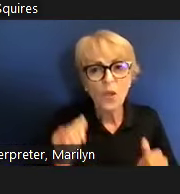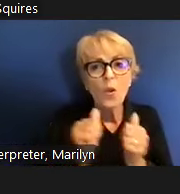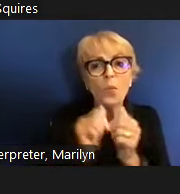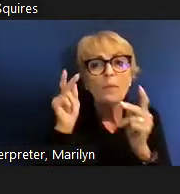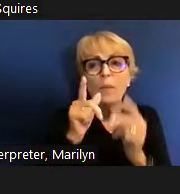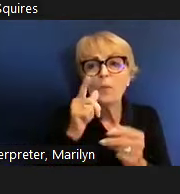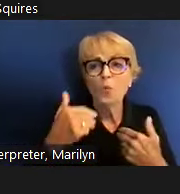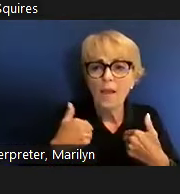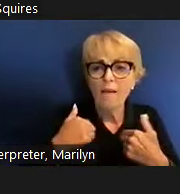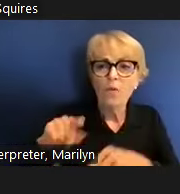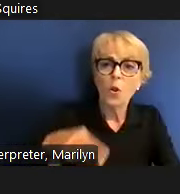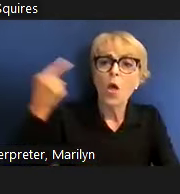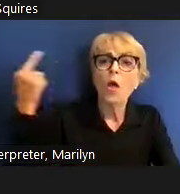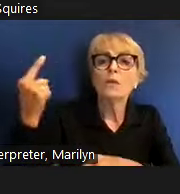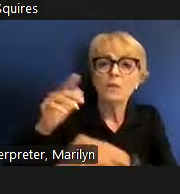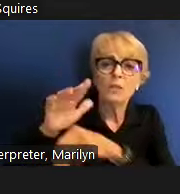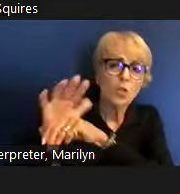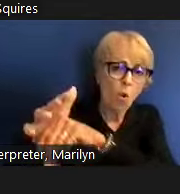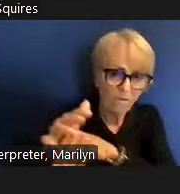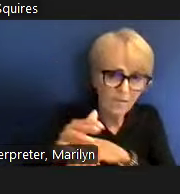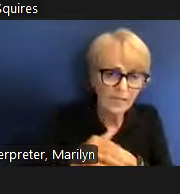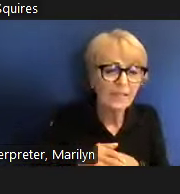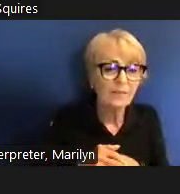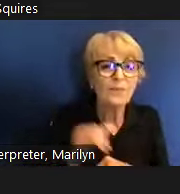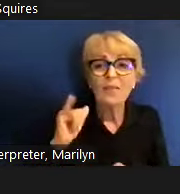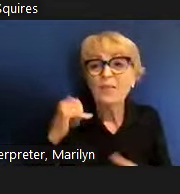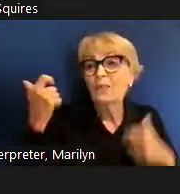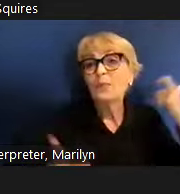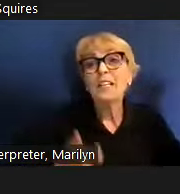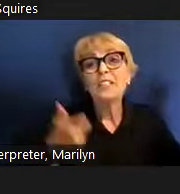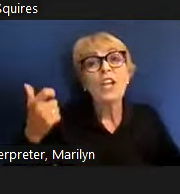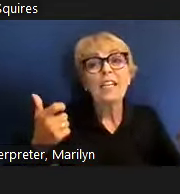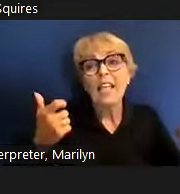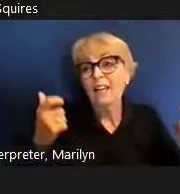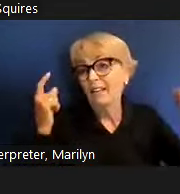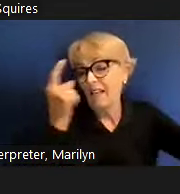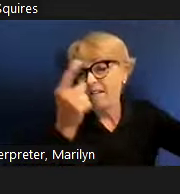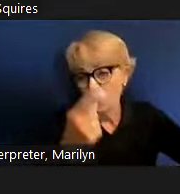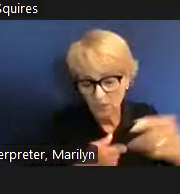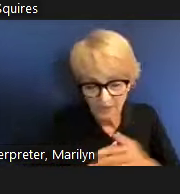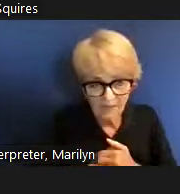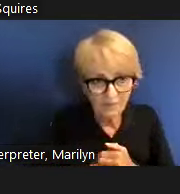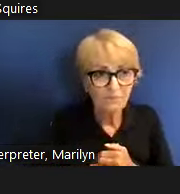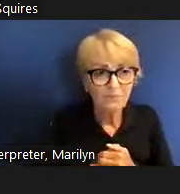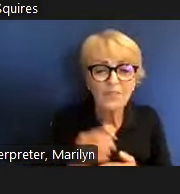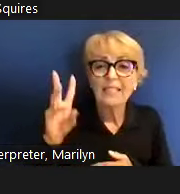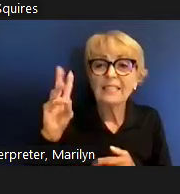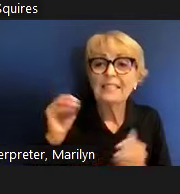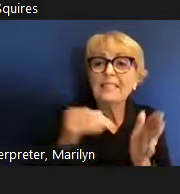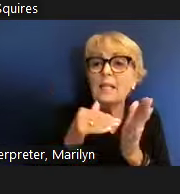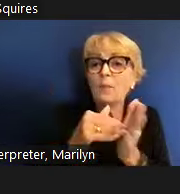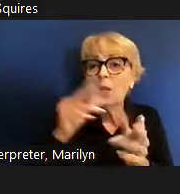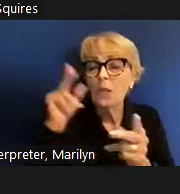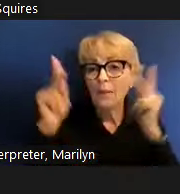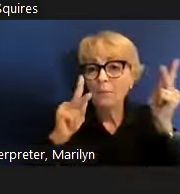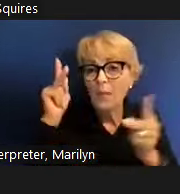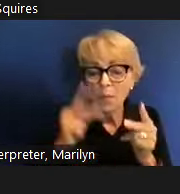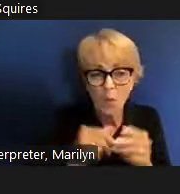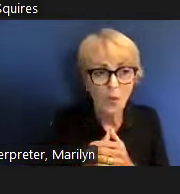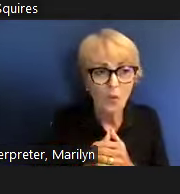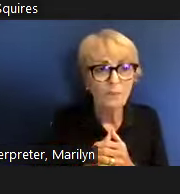COVID. So this was a gigantic effort, and 60 million people.